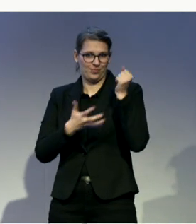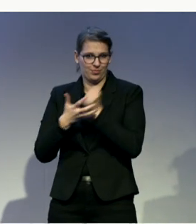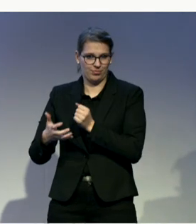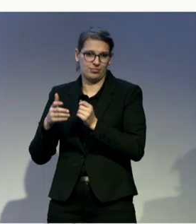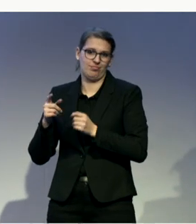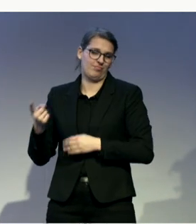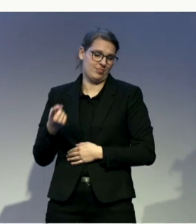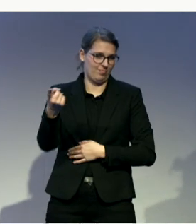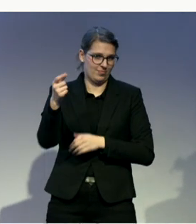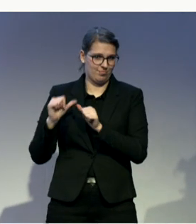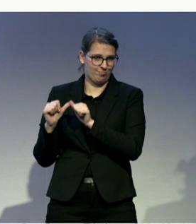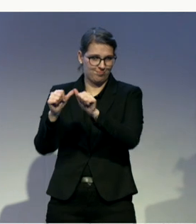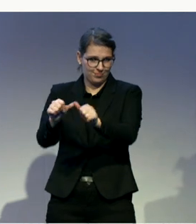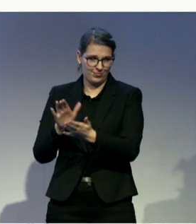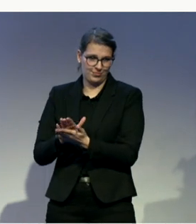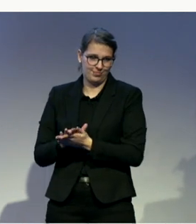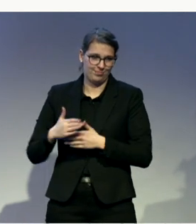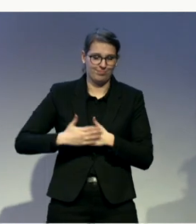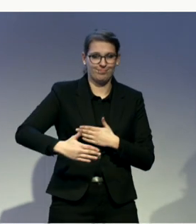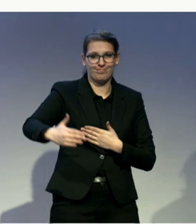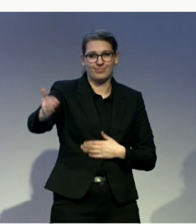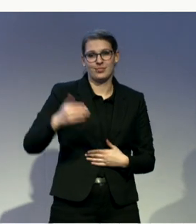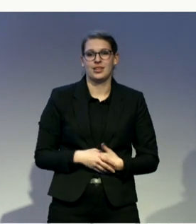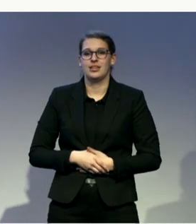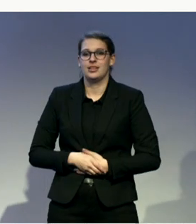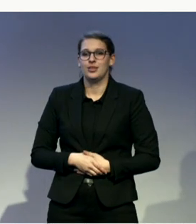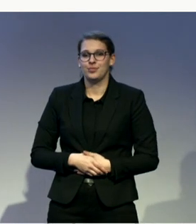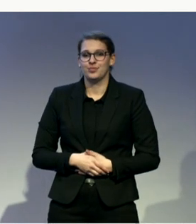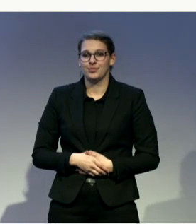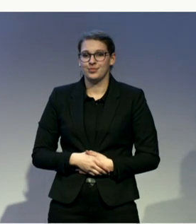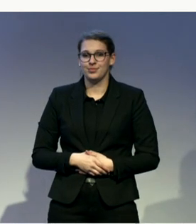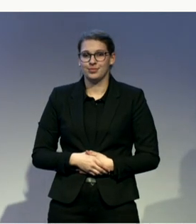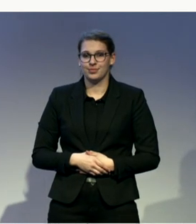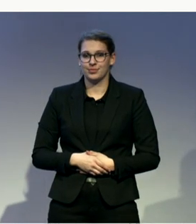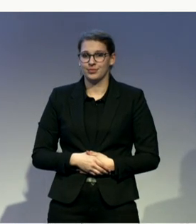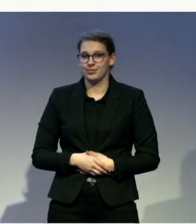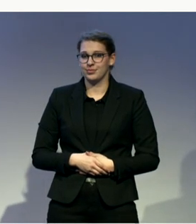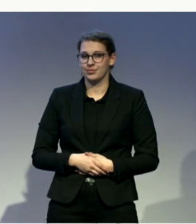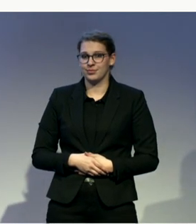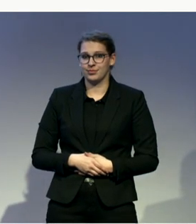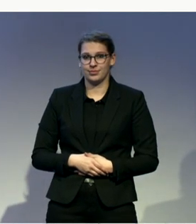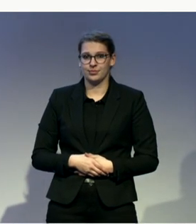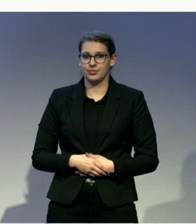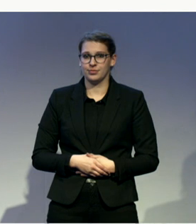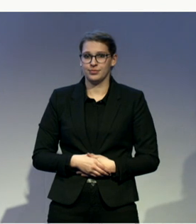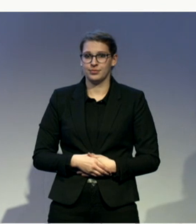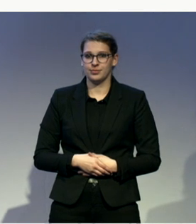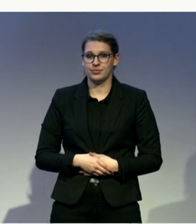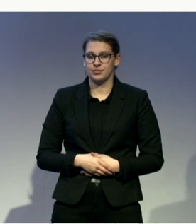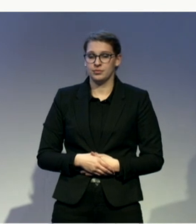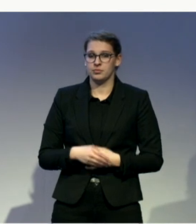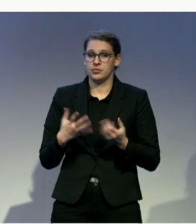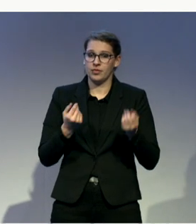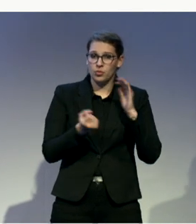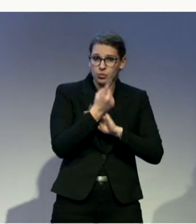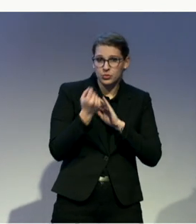practice, I don't know for the cases today where you can apply for a project where budget lines are